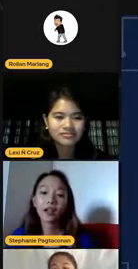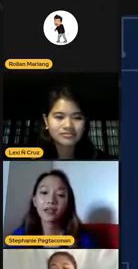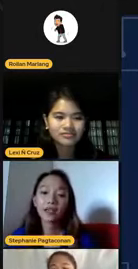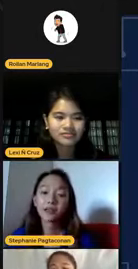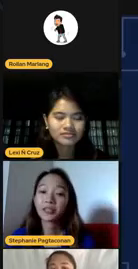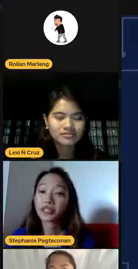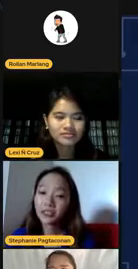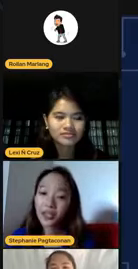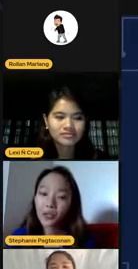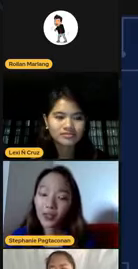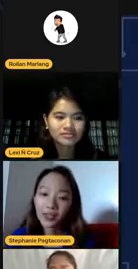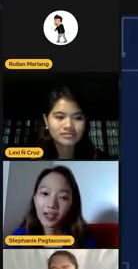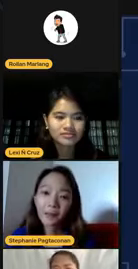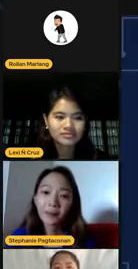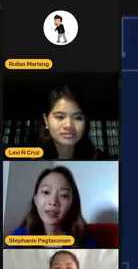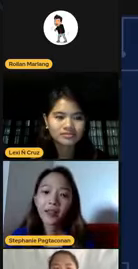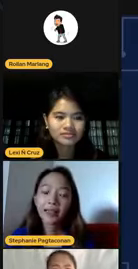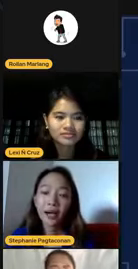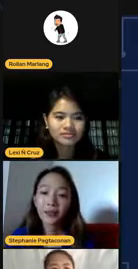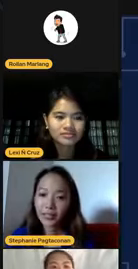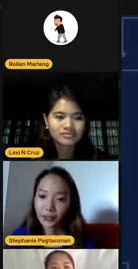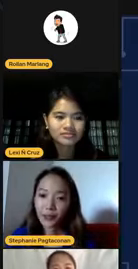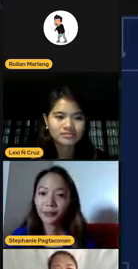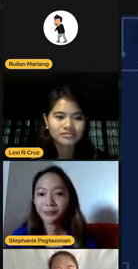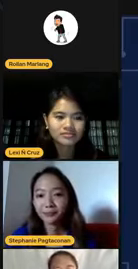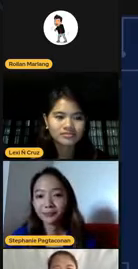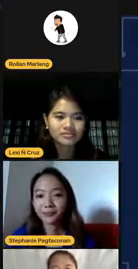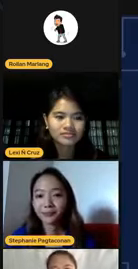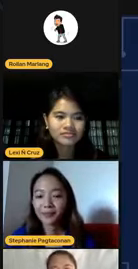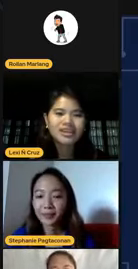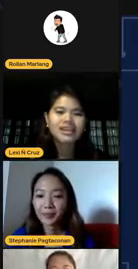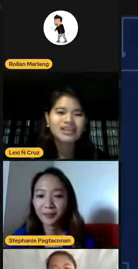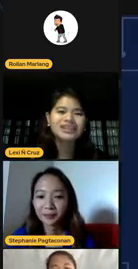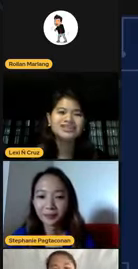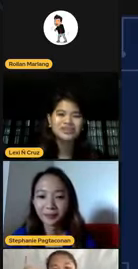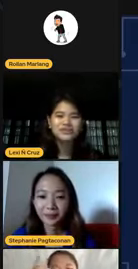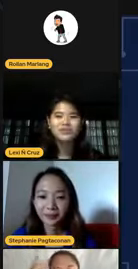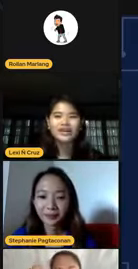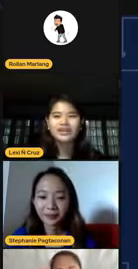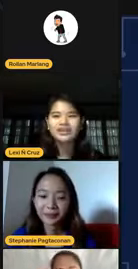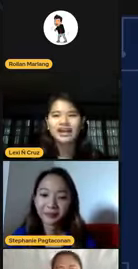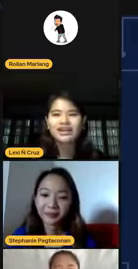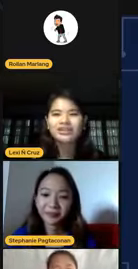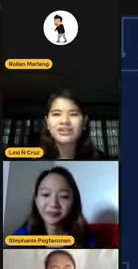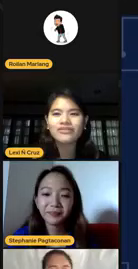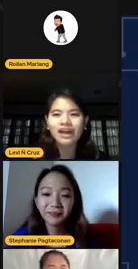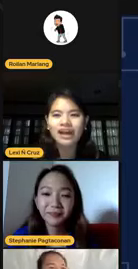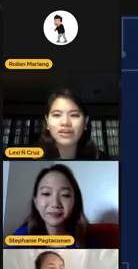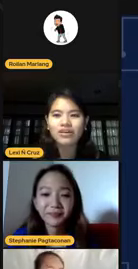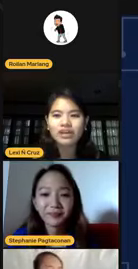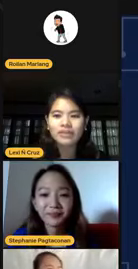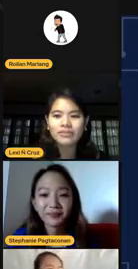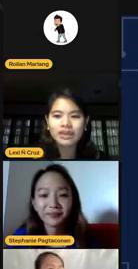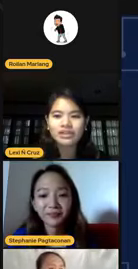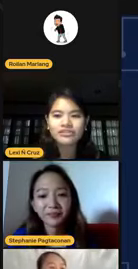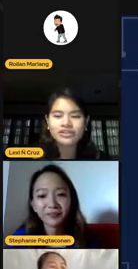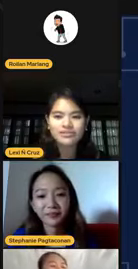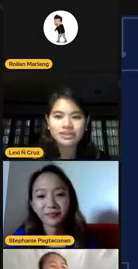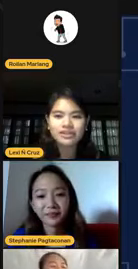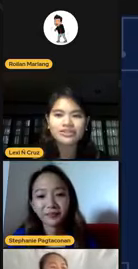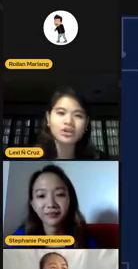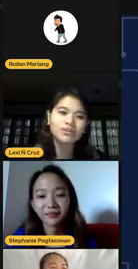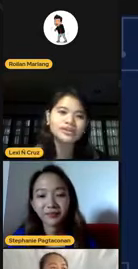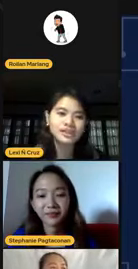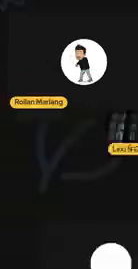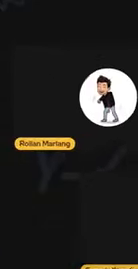the children with the Down syndrome. That's true. And I love how many of